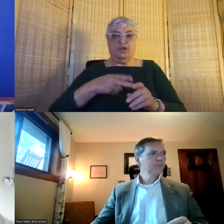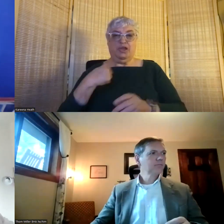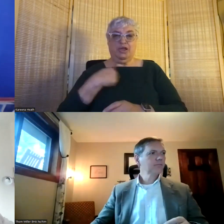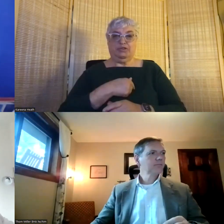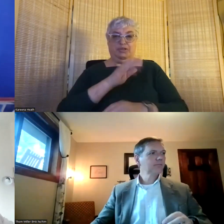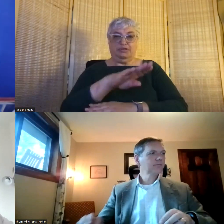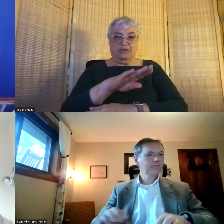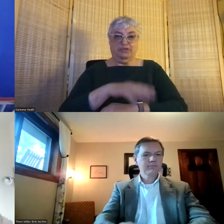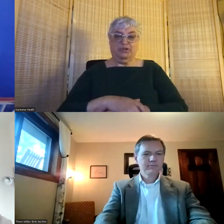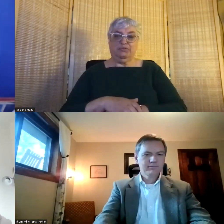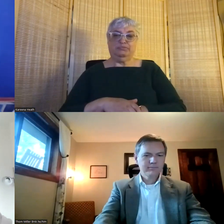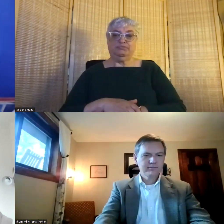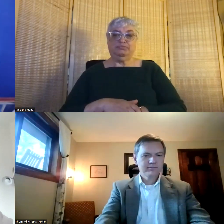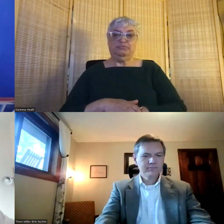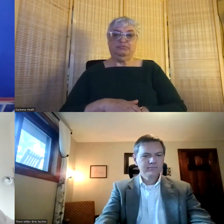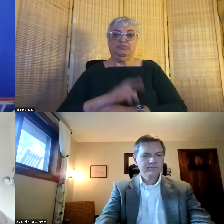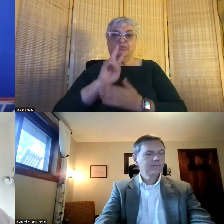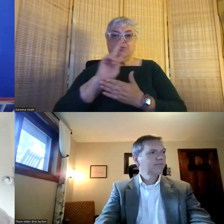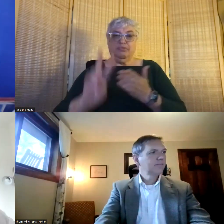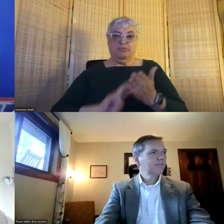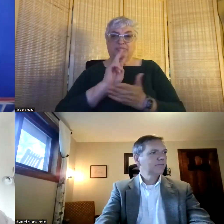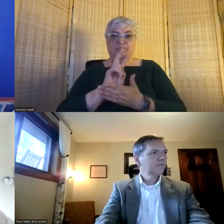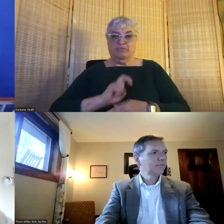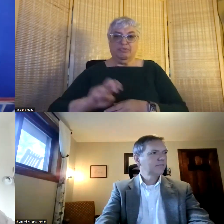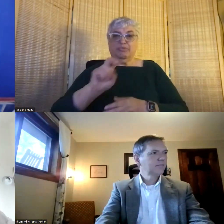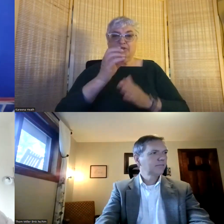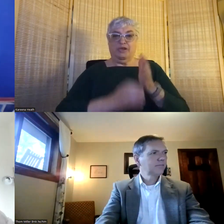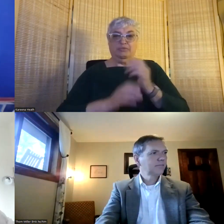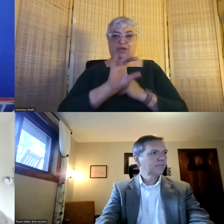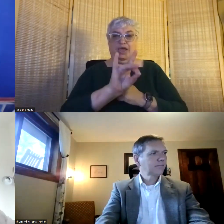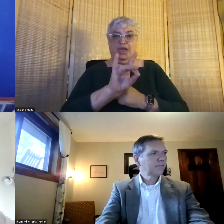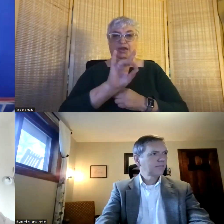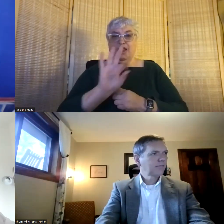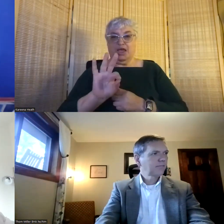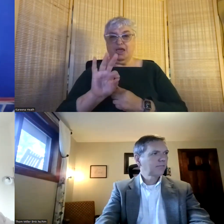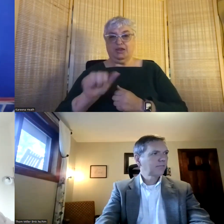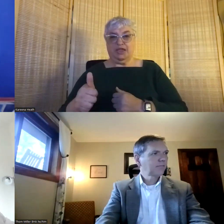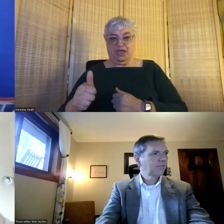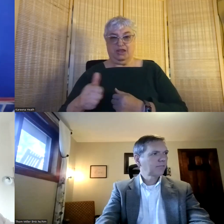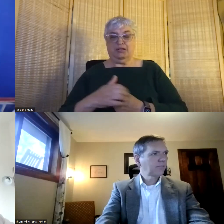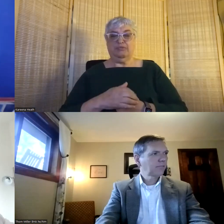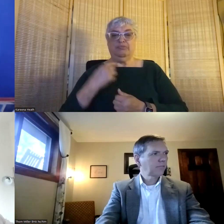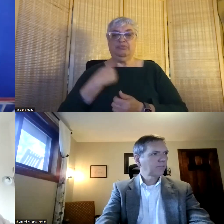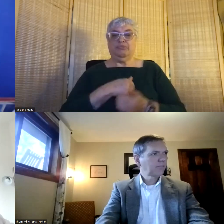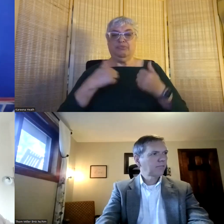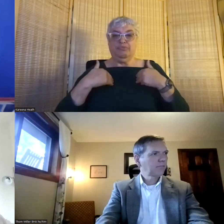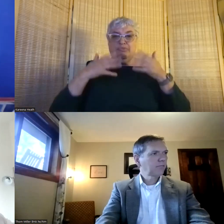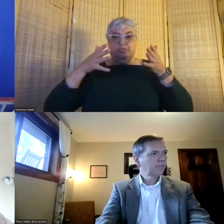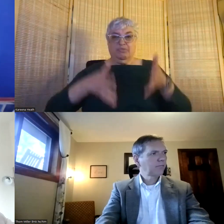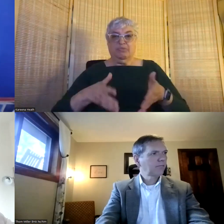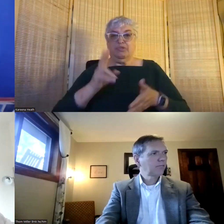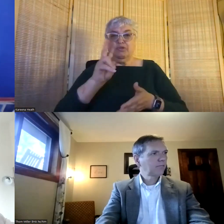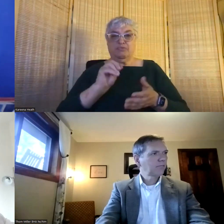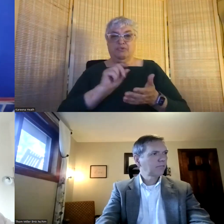this afternoon on that 2-hour journey through chapters 8 through 10. We have 2 more weeks